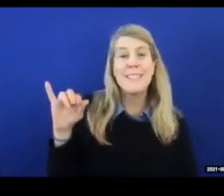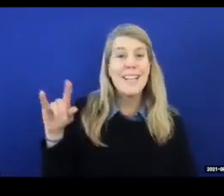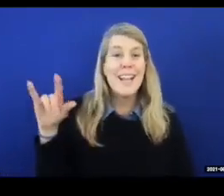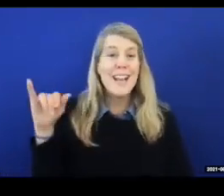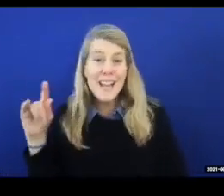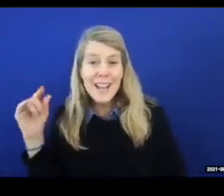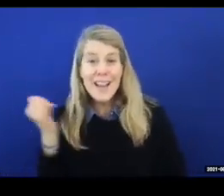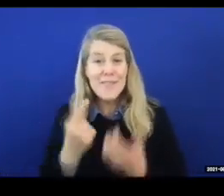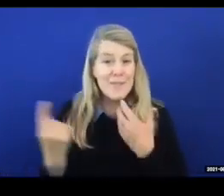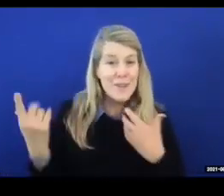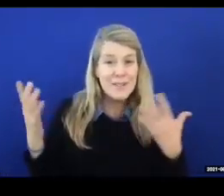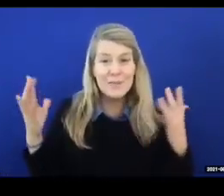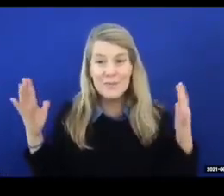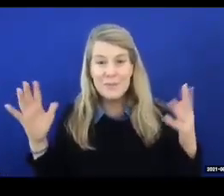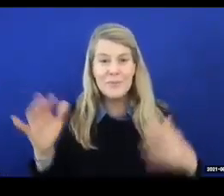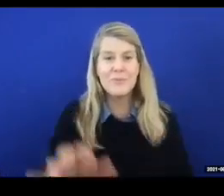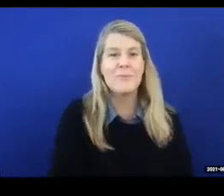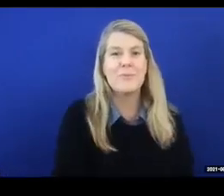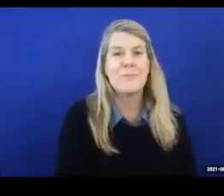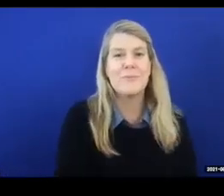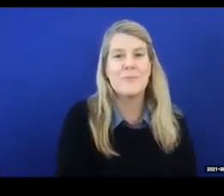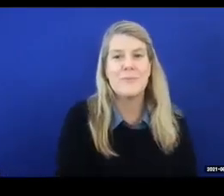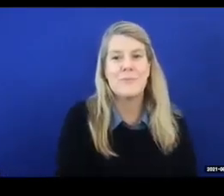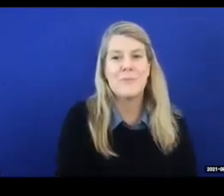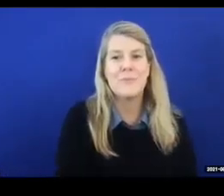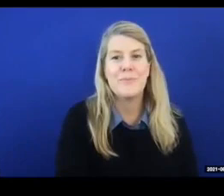y'all. Woo!